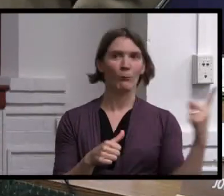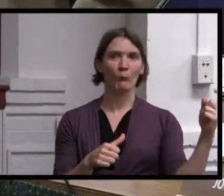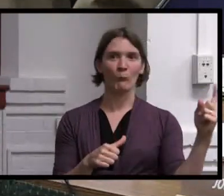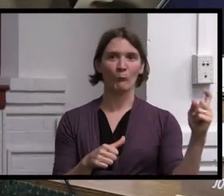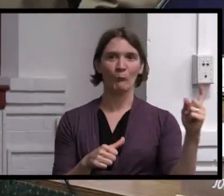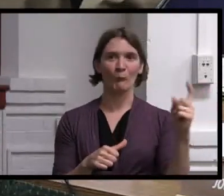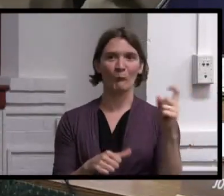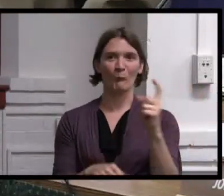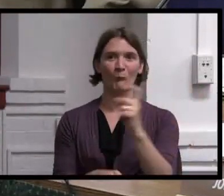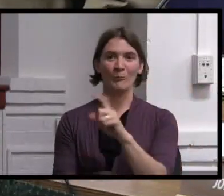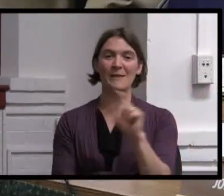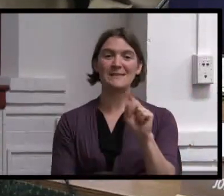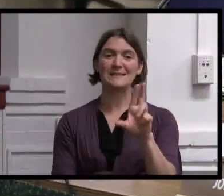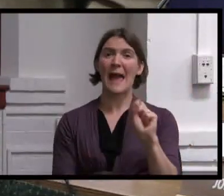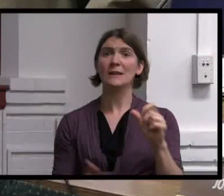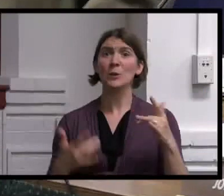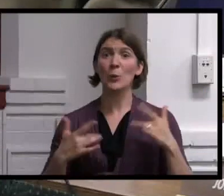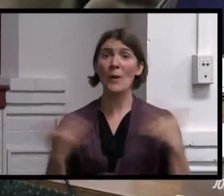status report.